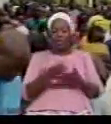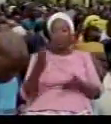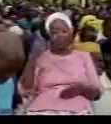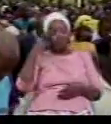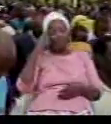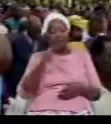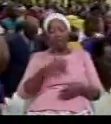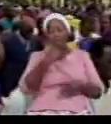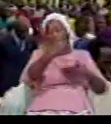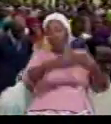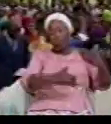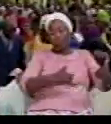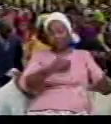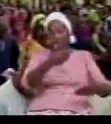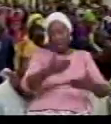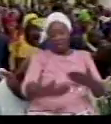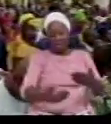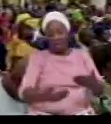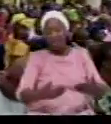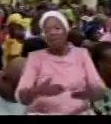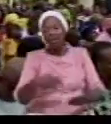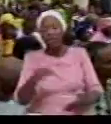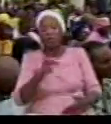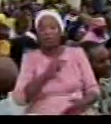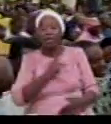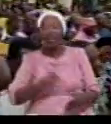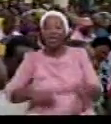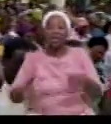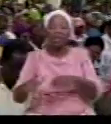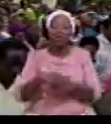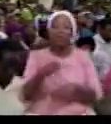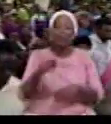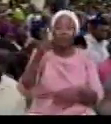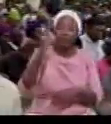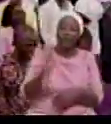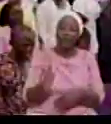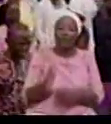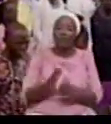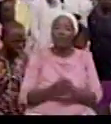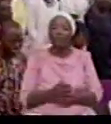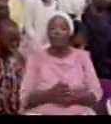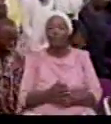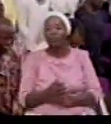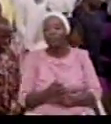progress of the kingdom of God.